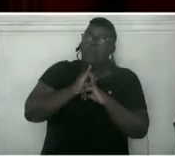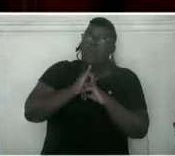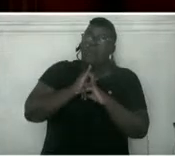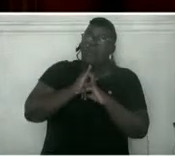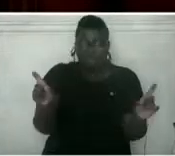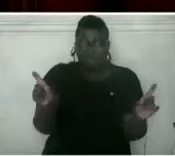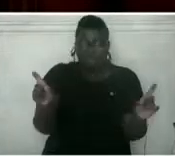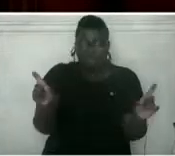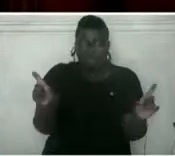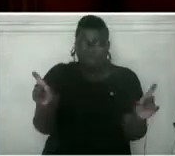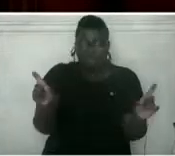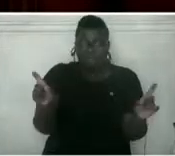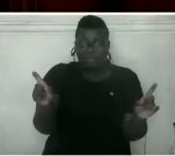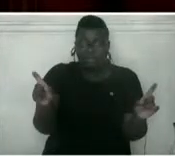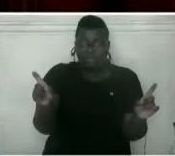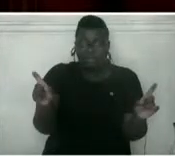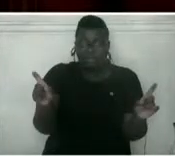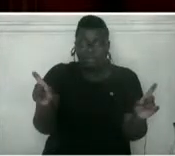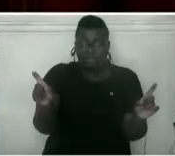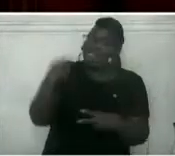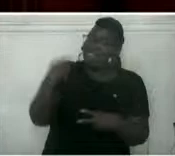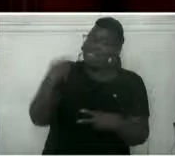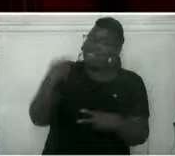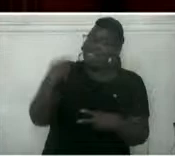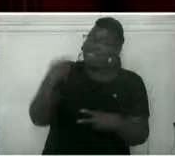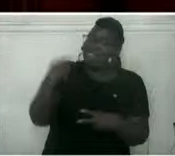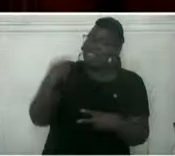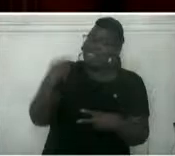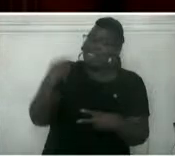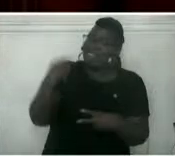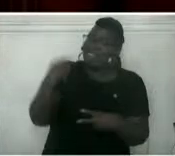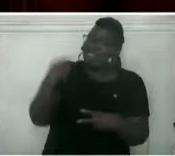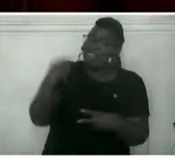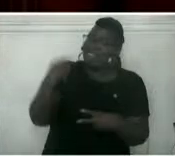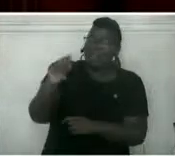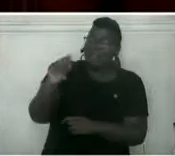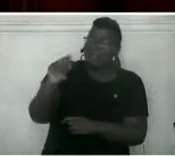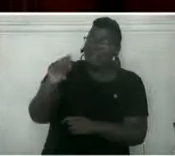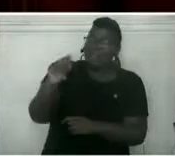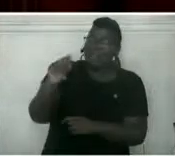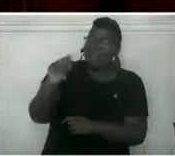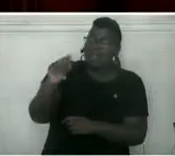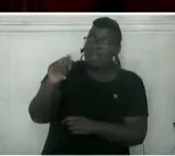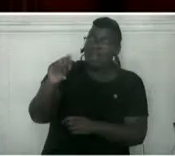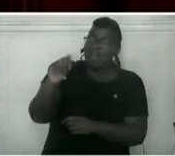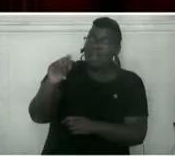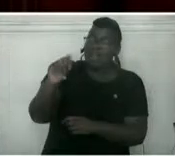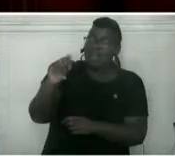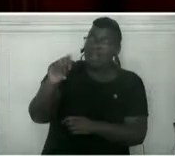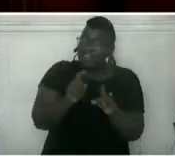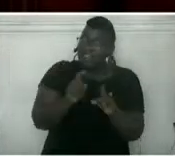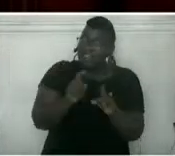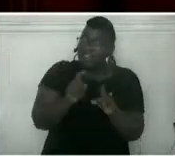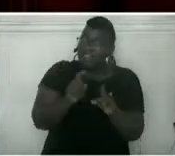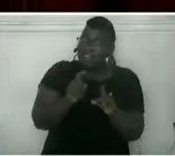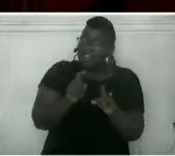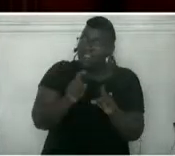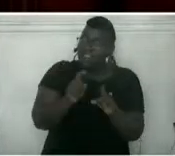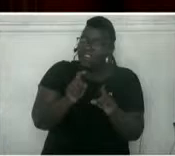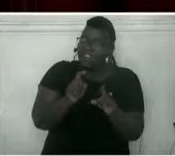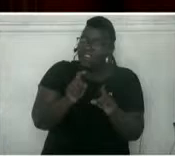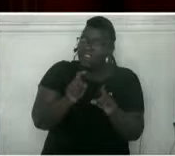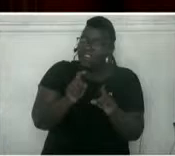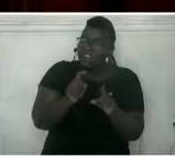Gender-based violence remains second pandemic after COVID-19, with greatest threat to the building